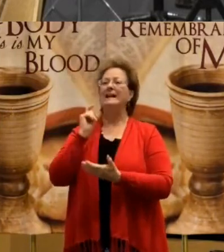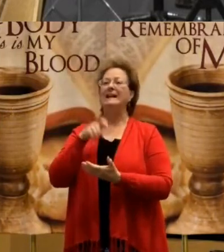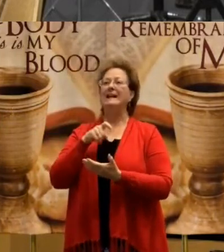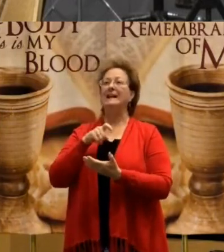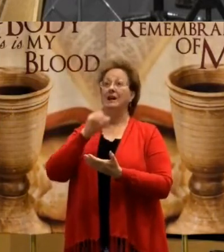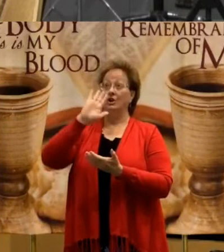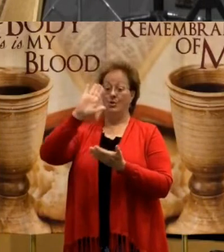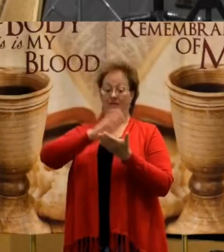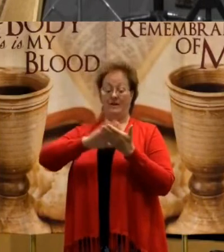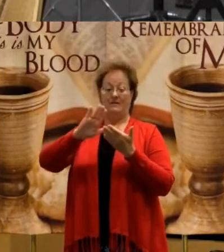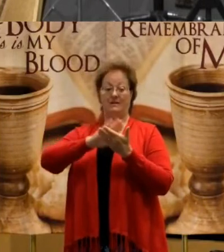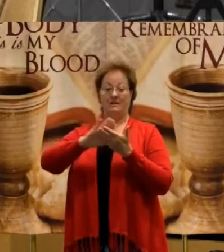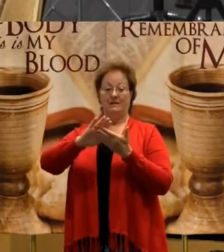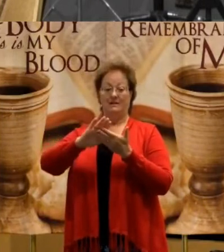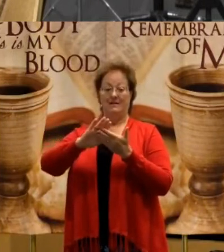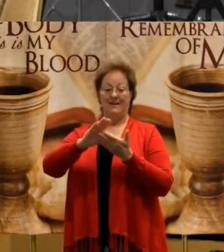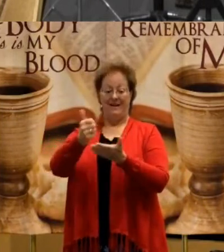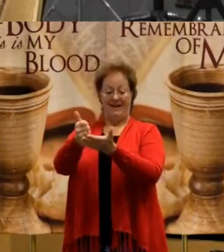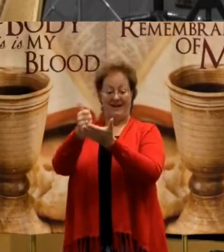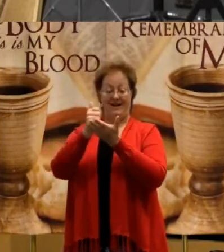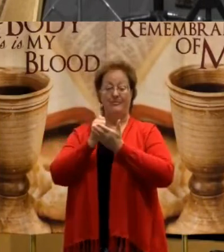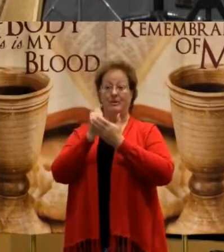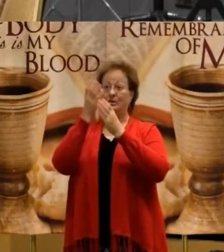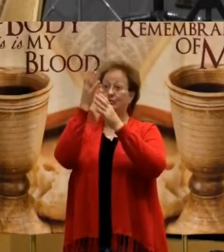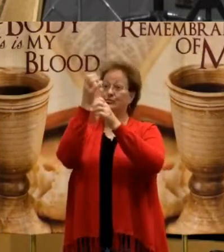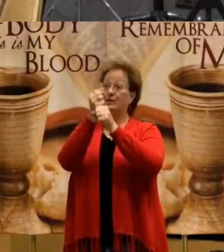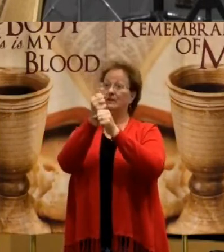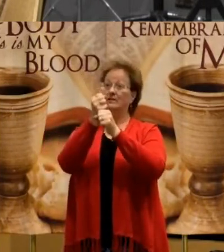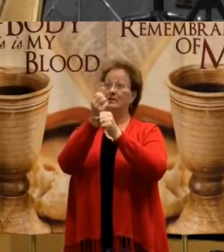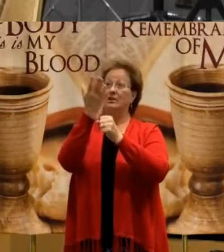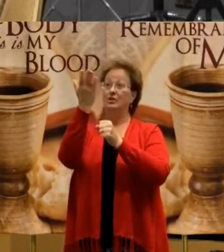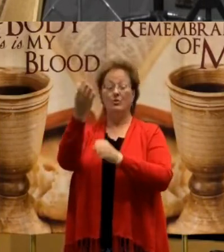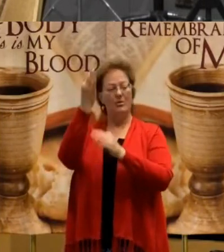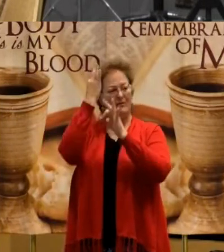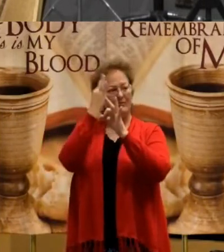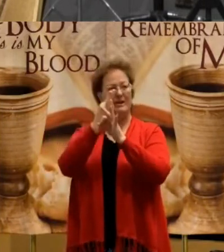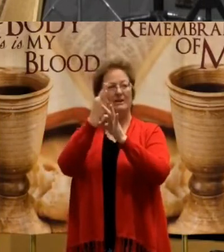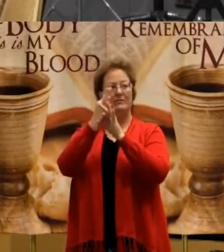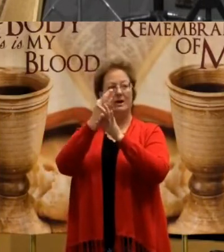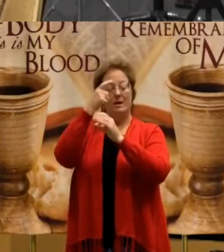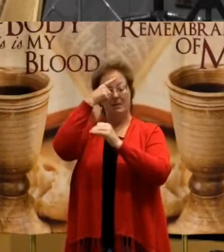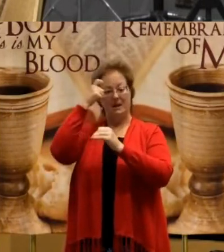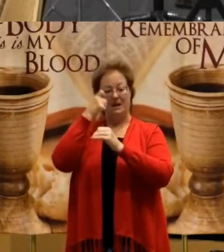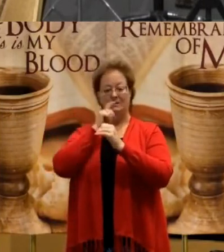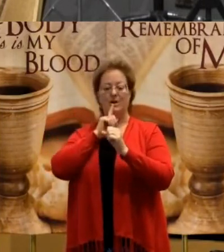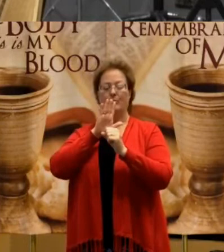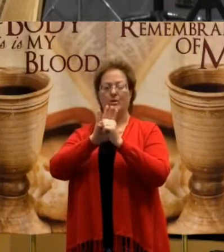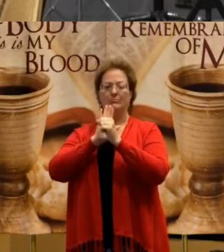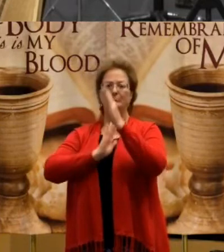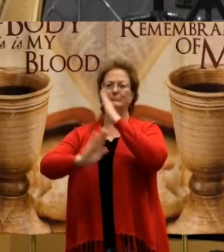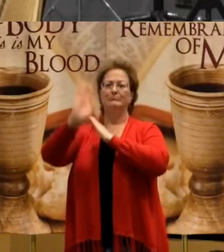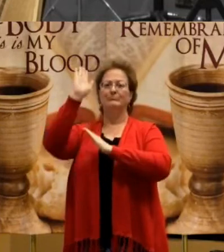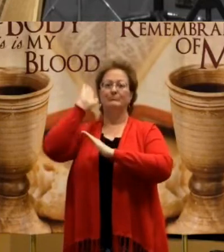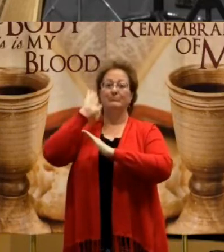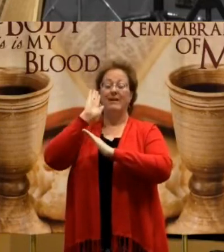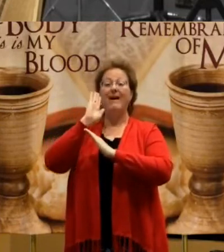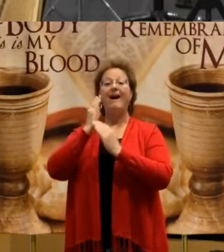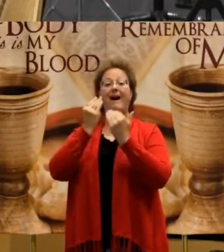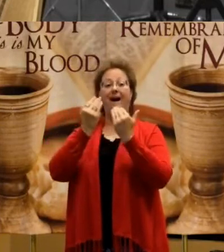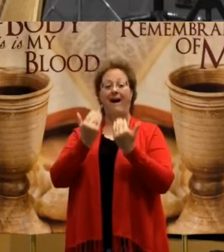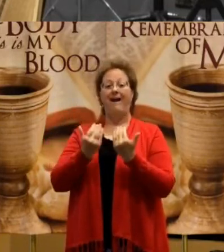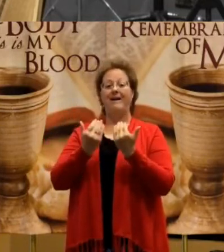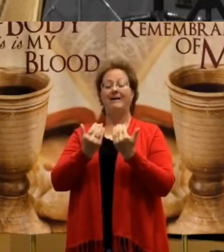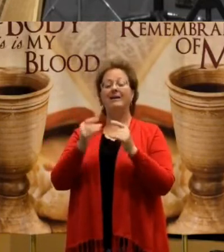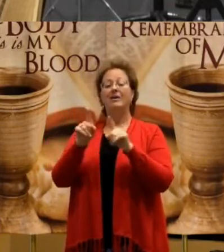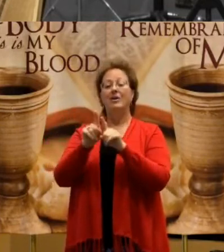forgiveness. Help us to trust that you are faithful to us because of the covenant you made with us in baptism. And help us to